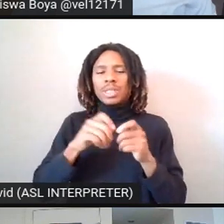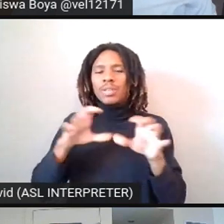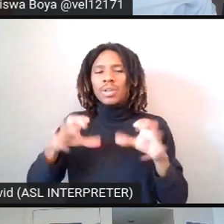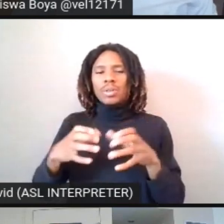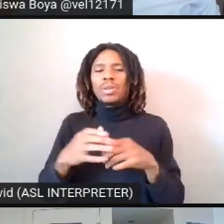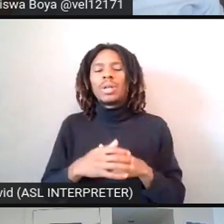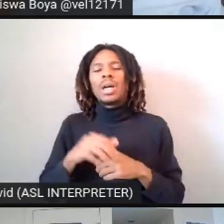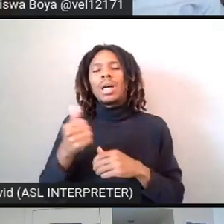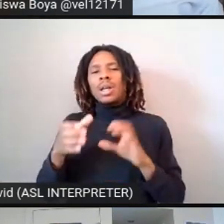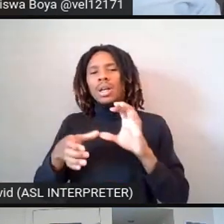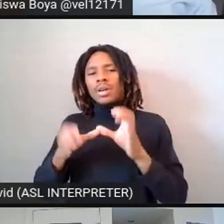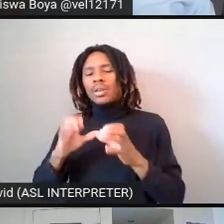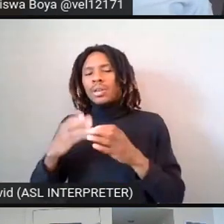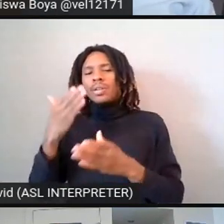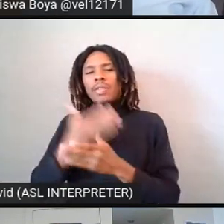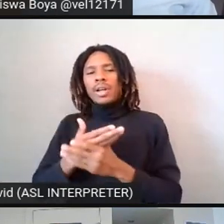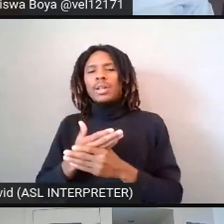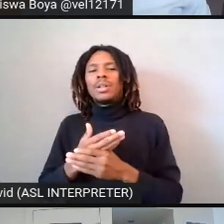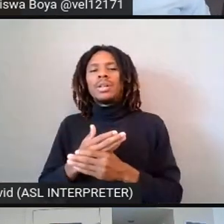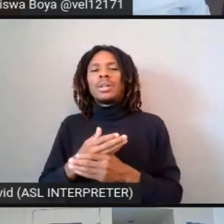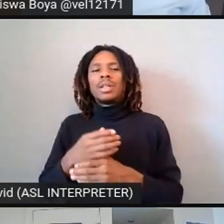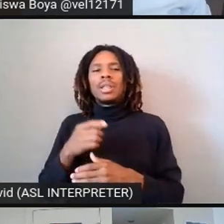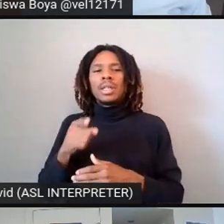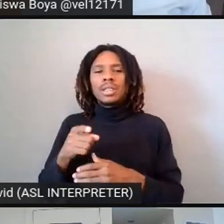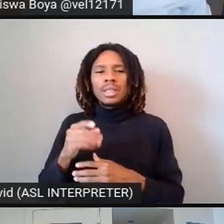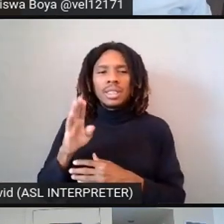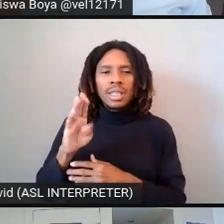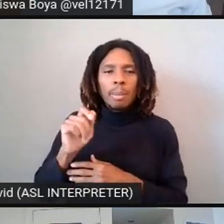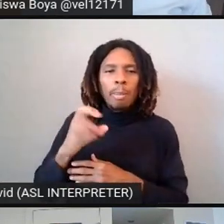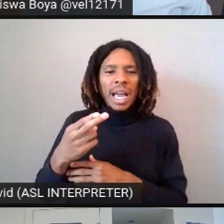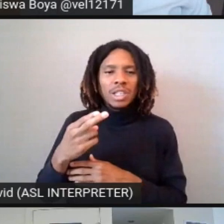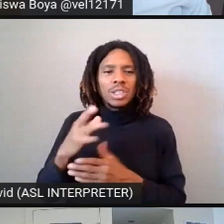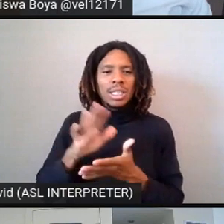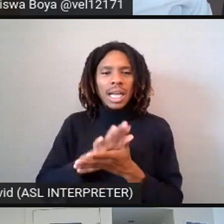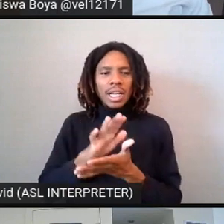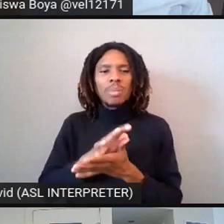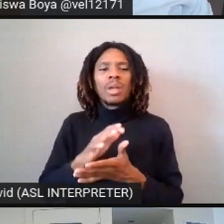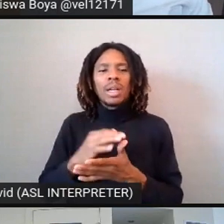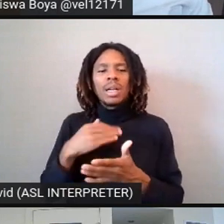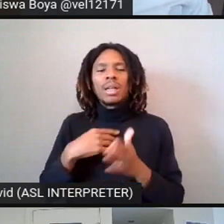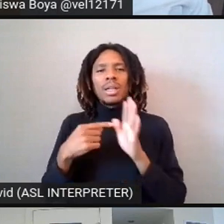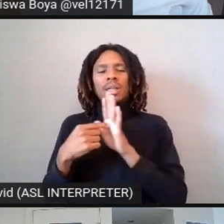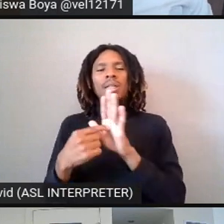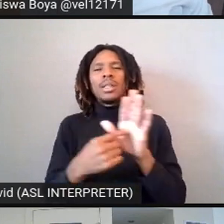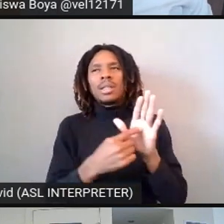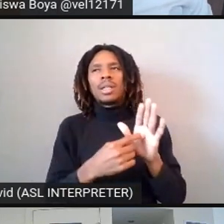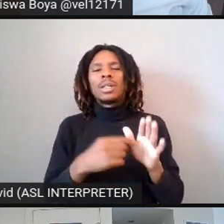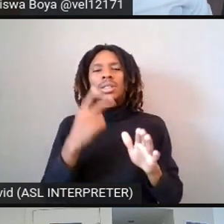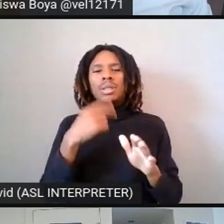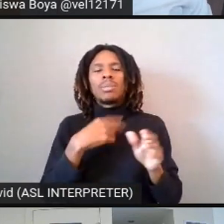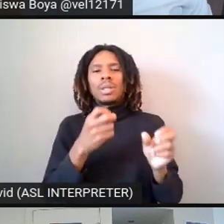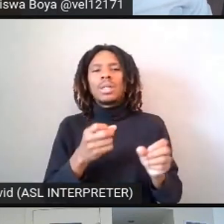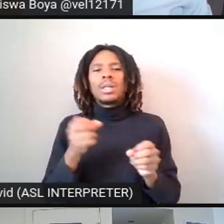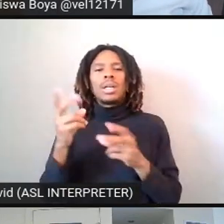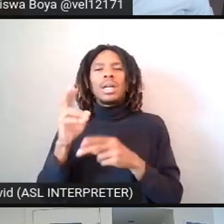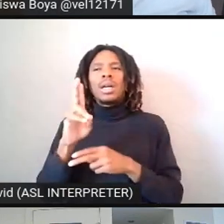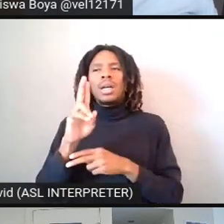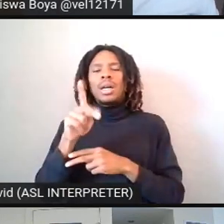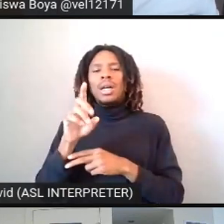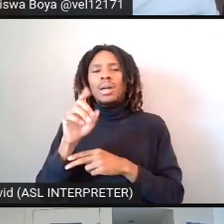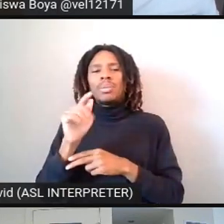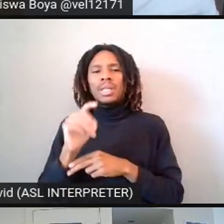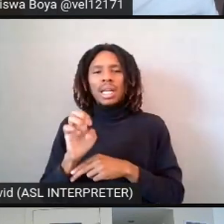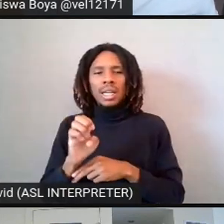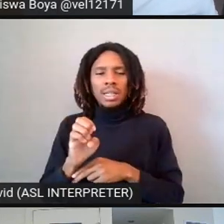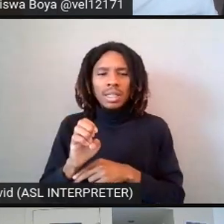configuration files. This is a patch document, which I'm going to demo, wherein you will see I'm going to update the value of retention